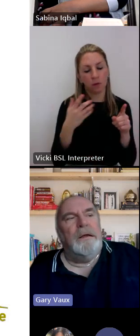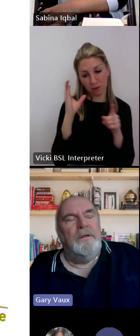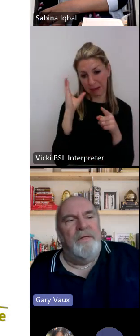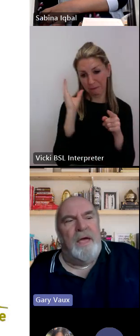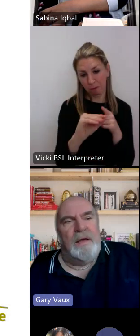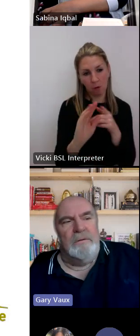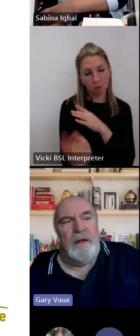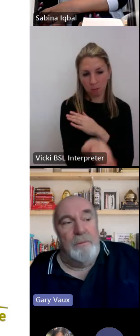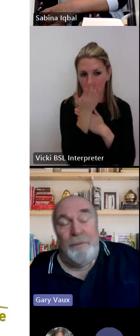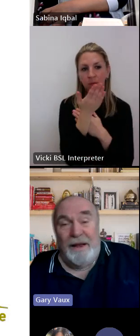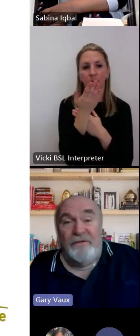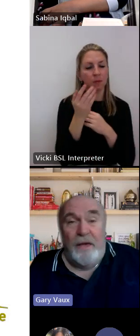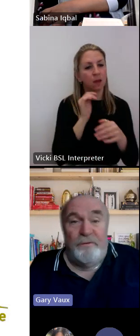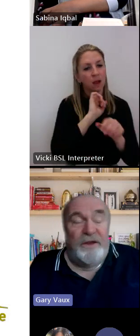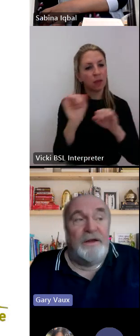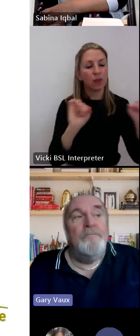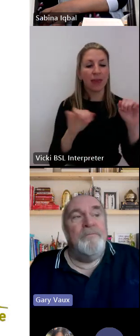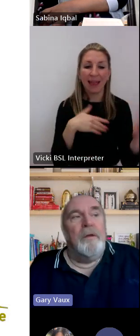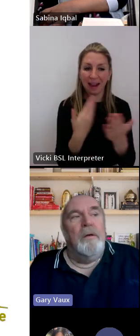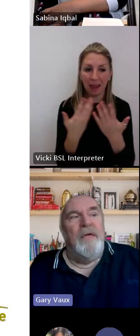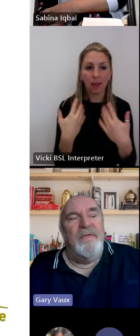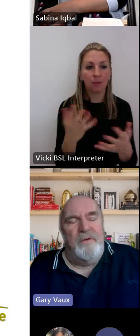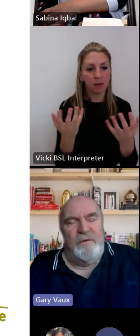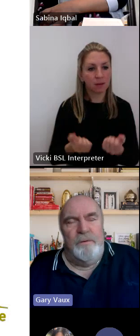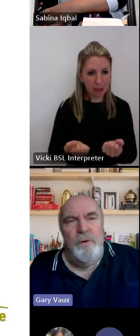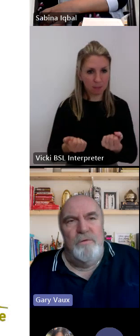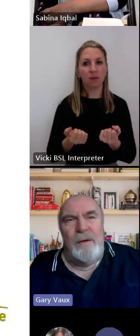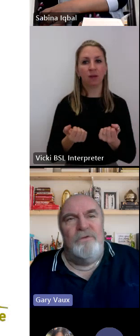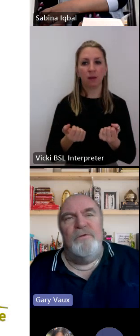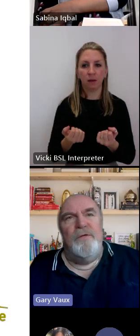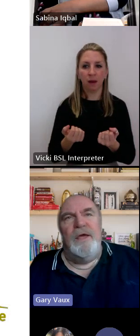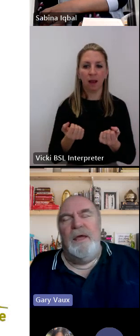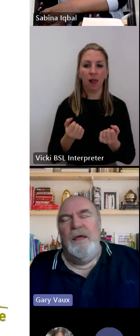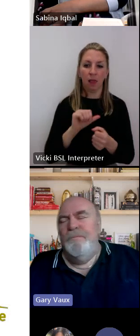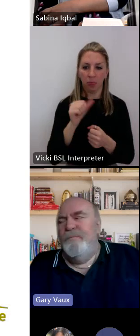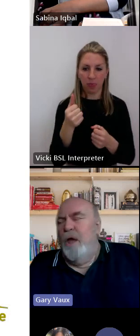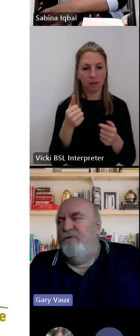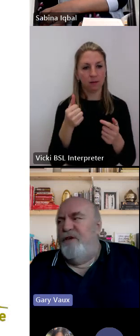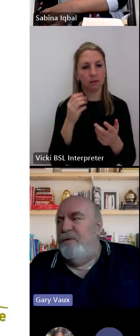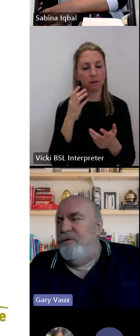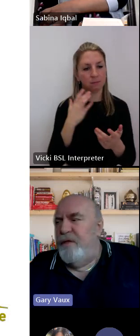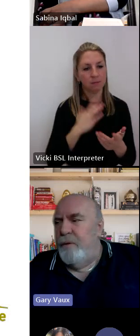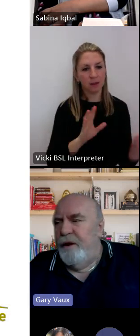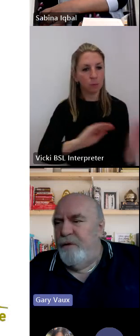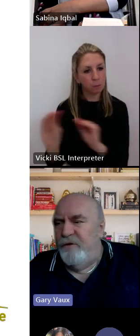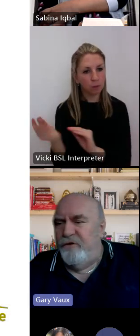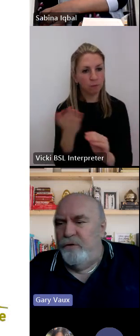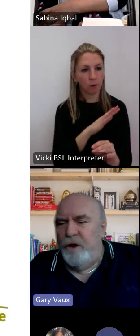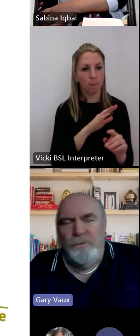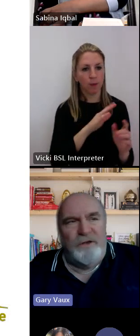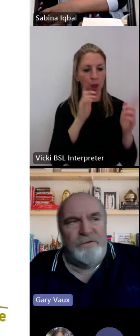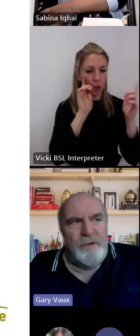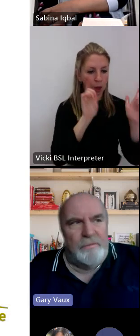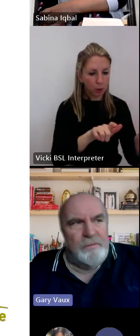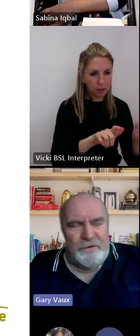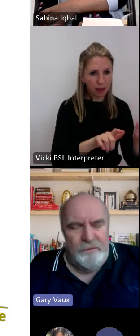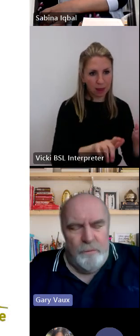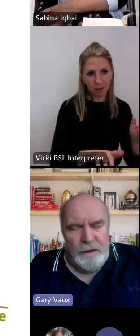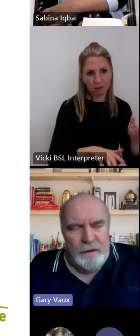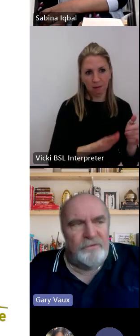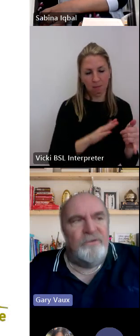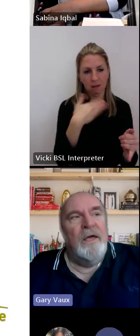notice that their claim has been accepted, and they therefore have to move out of the hotels that they're in at very short notice,